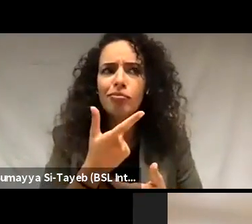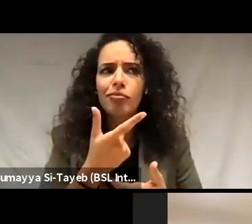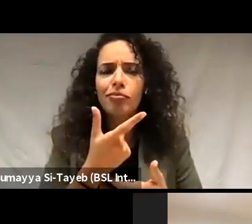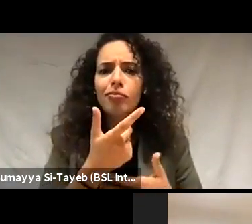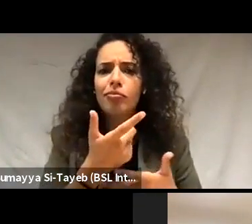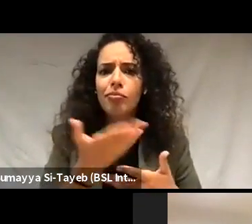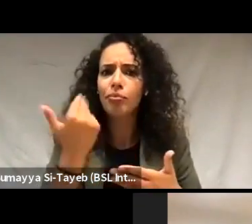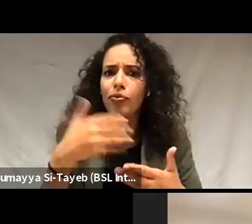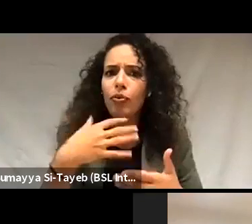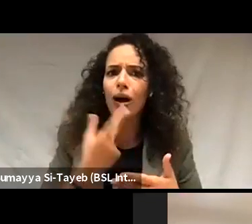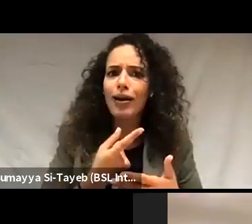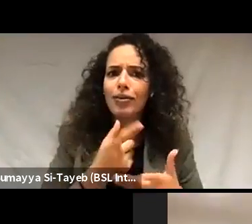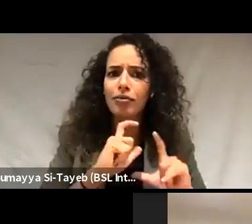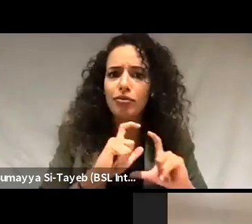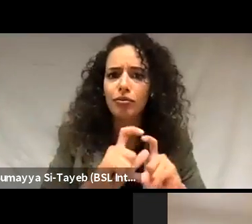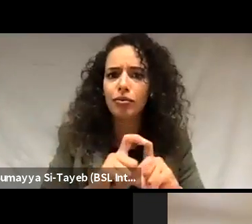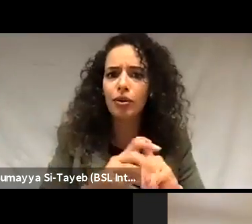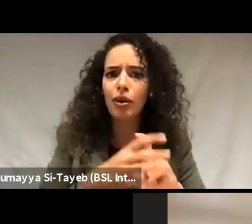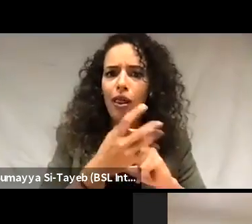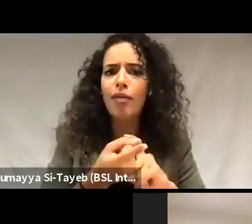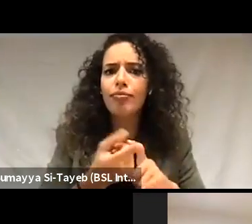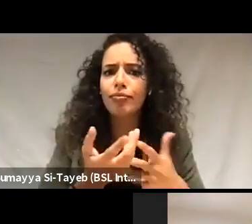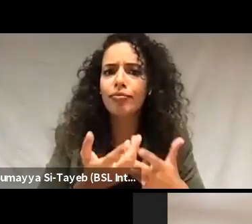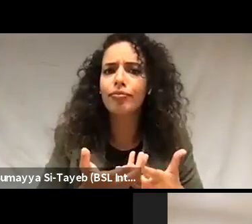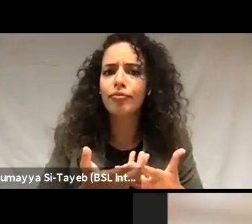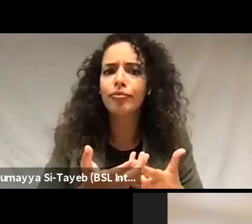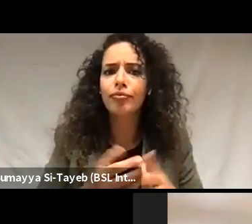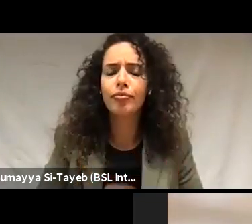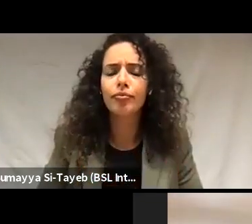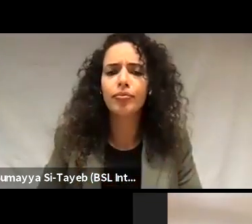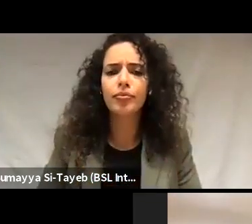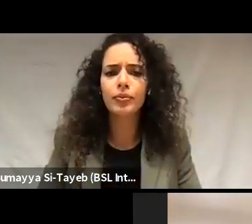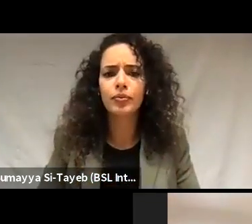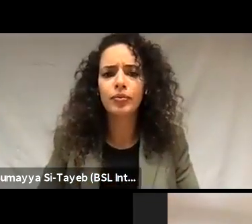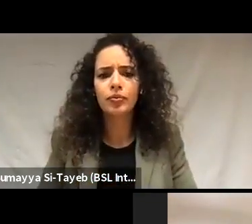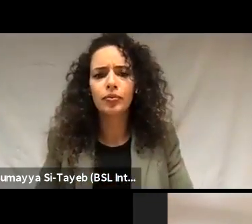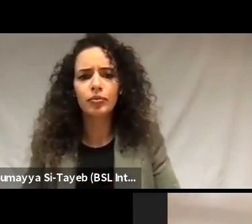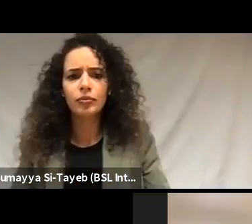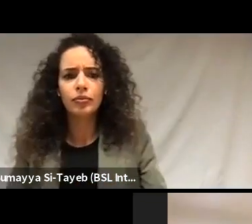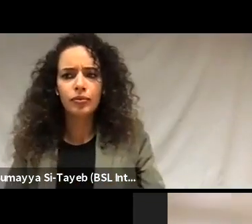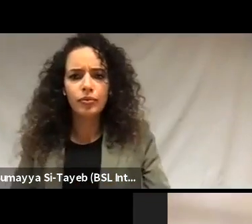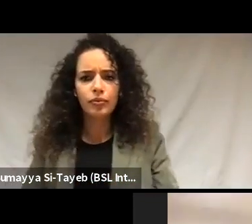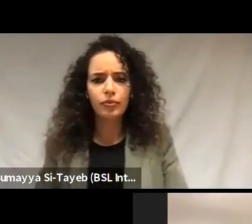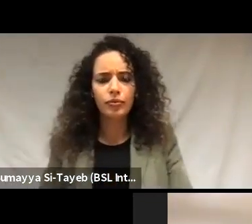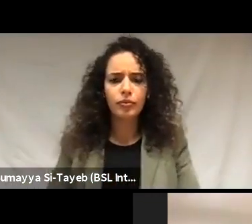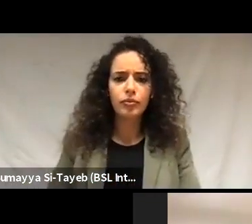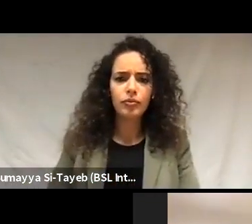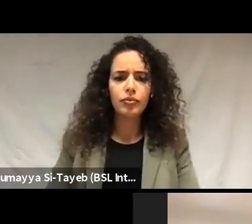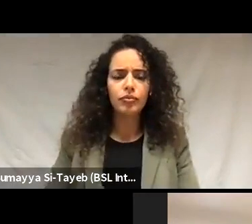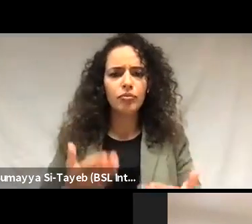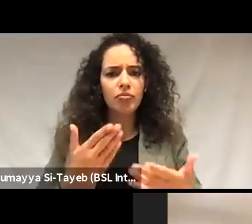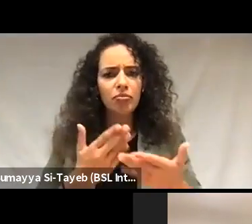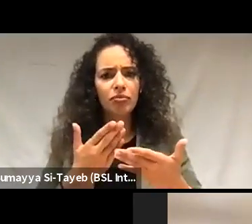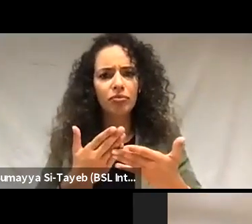some Christian terrorism to be had. And our preparedness